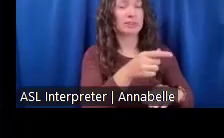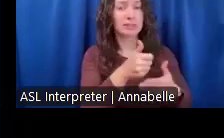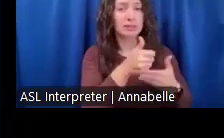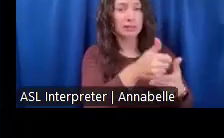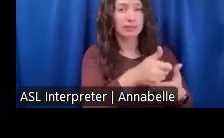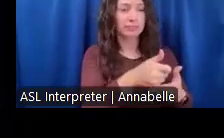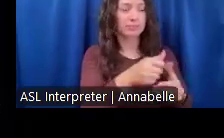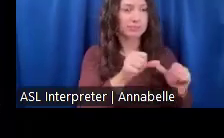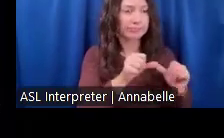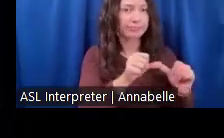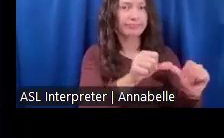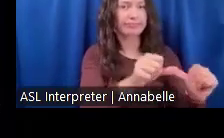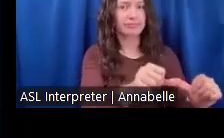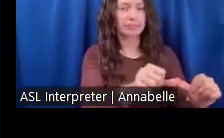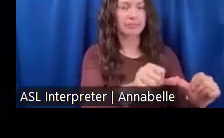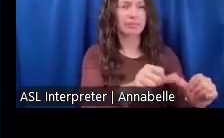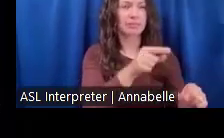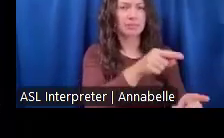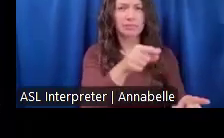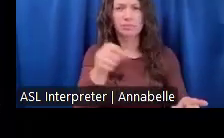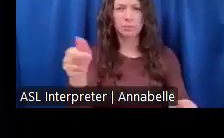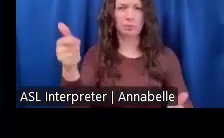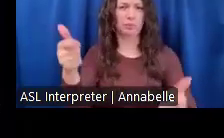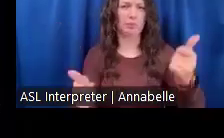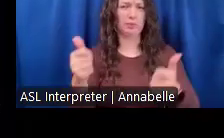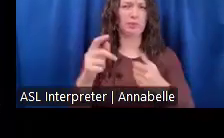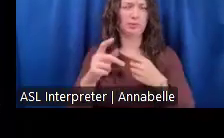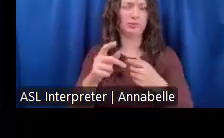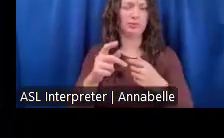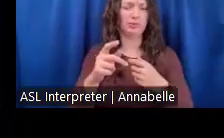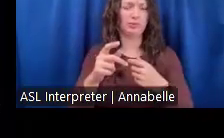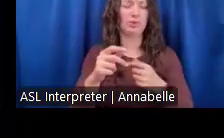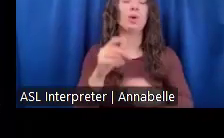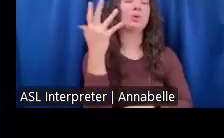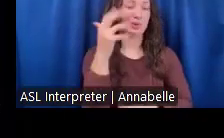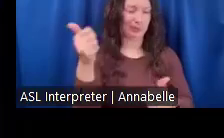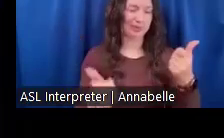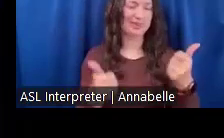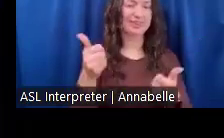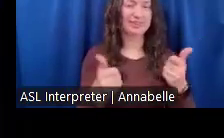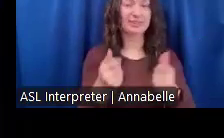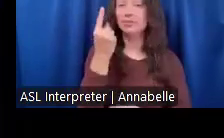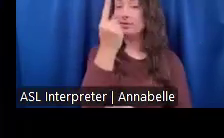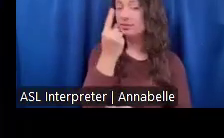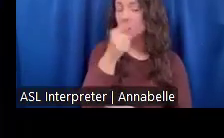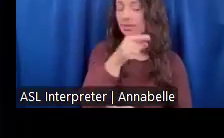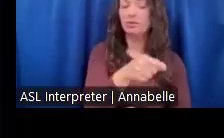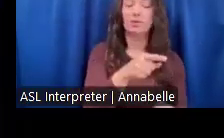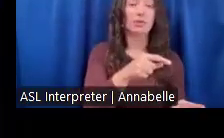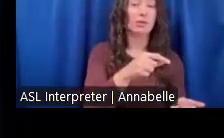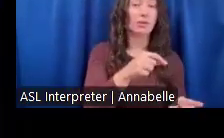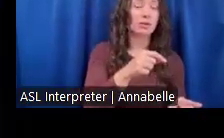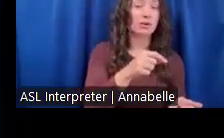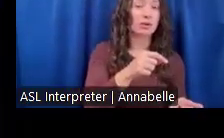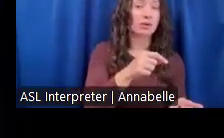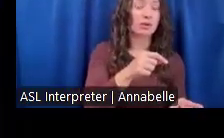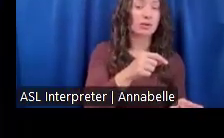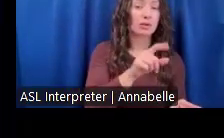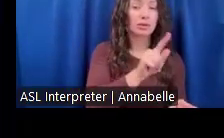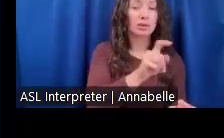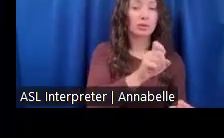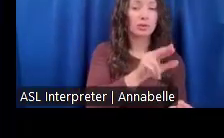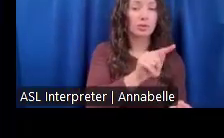plant really, really dense. If you're interested only in gopher tortoise, you might plant very sparse. But when you look at